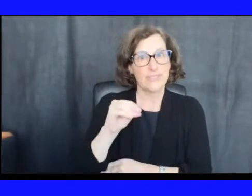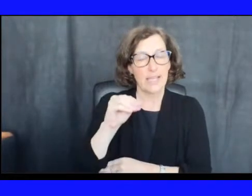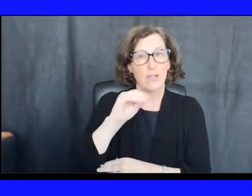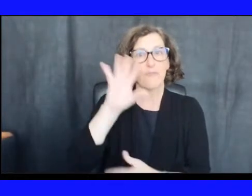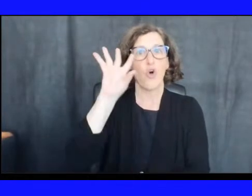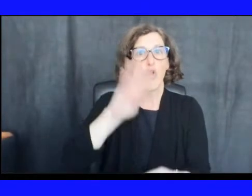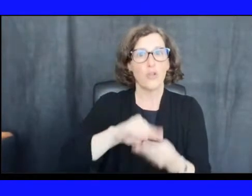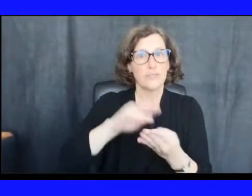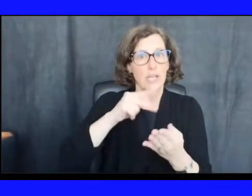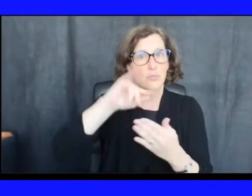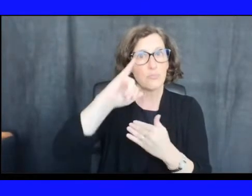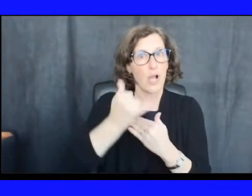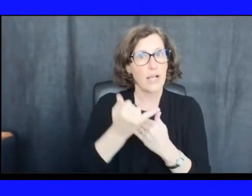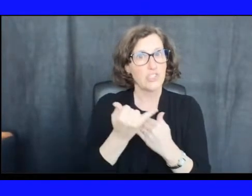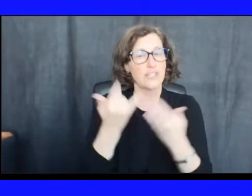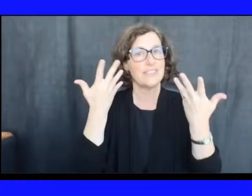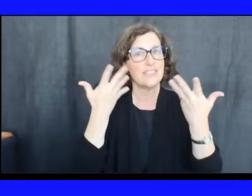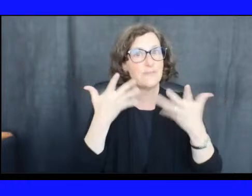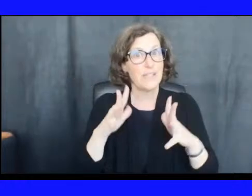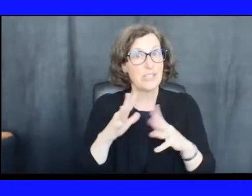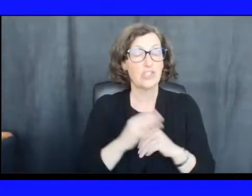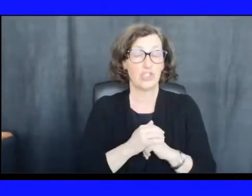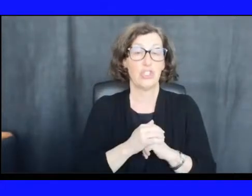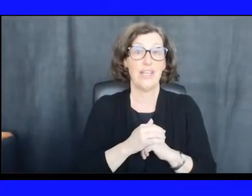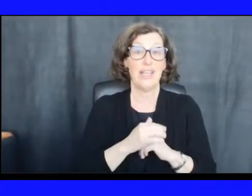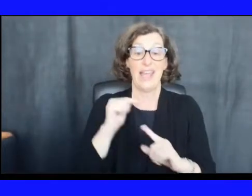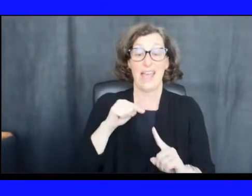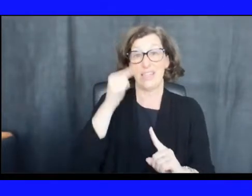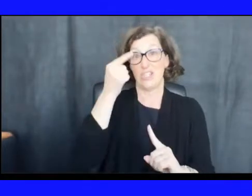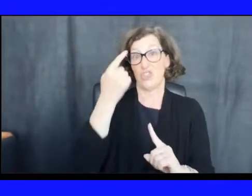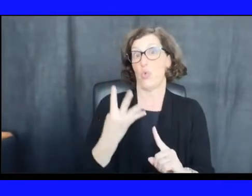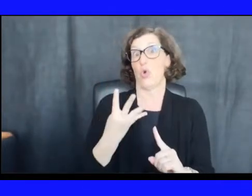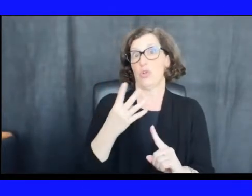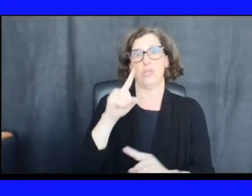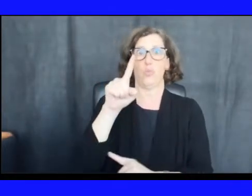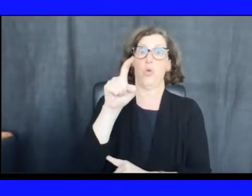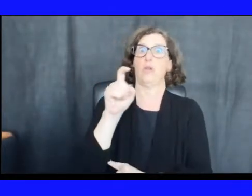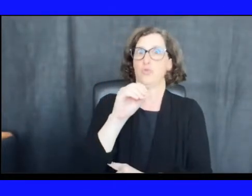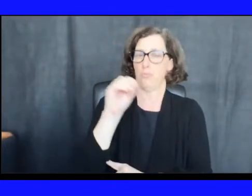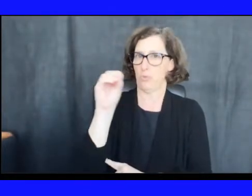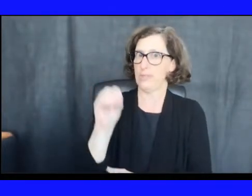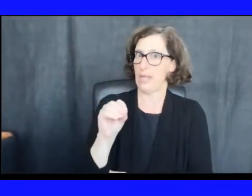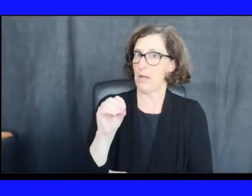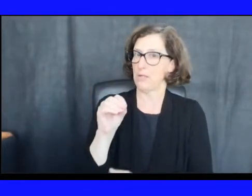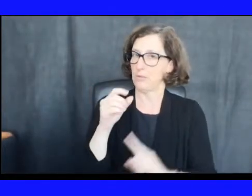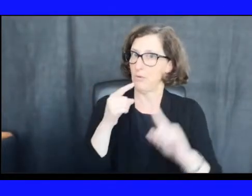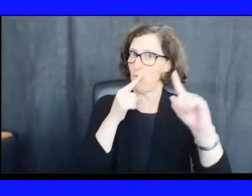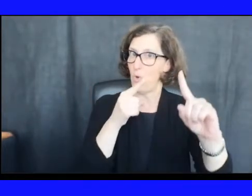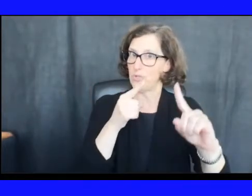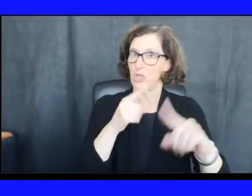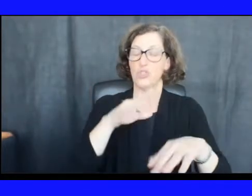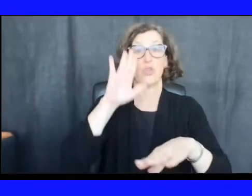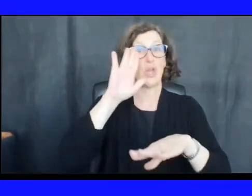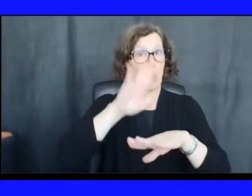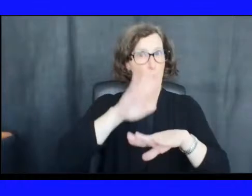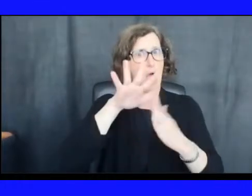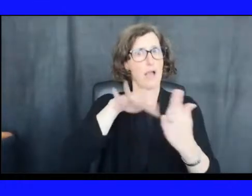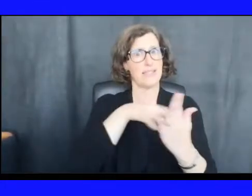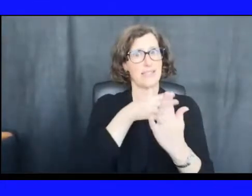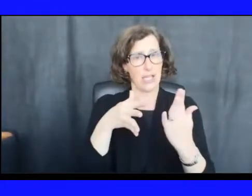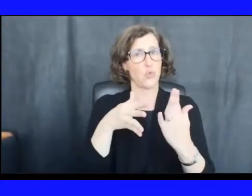Next slide. On our access to care, the number of e-consults, again, this is our specialty